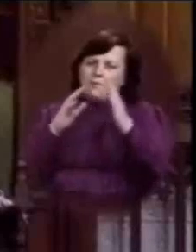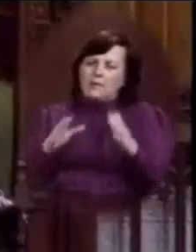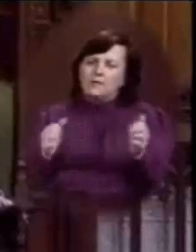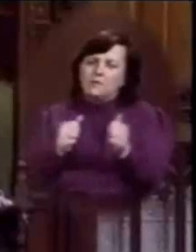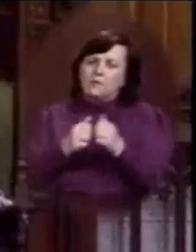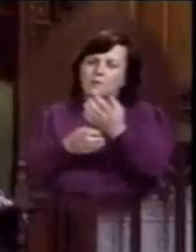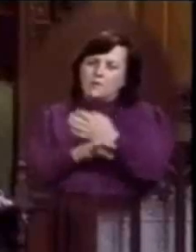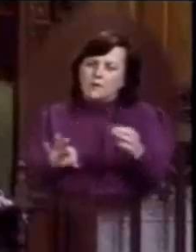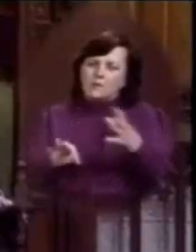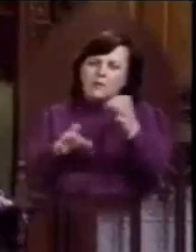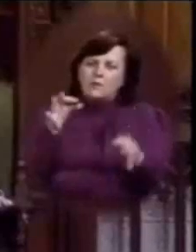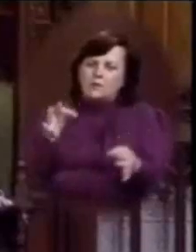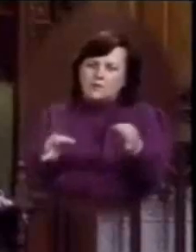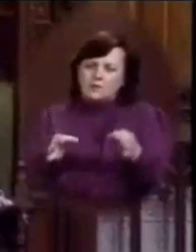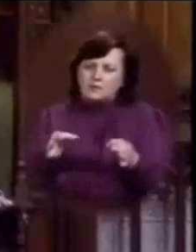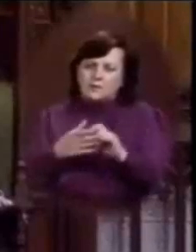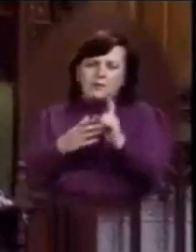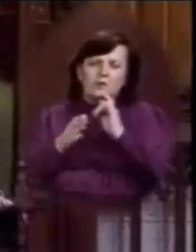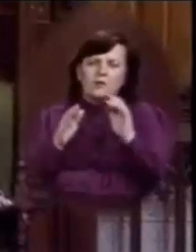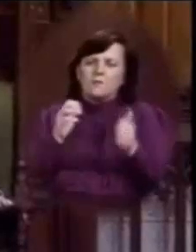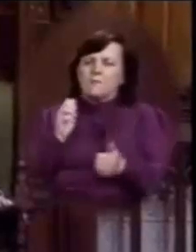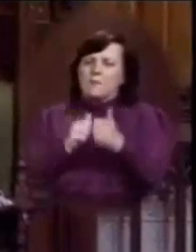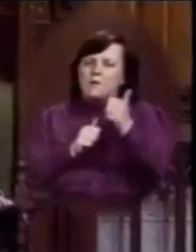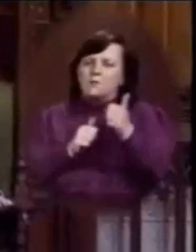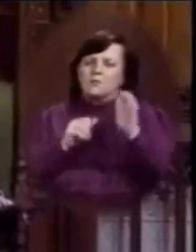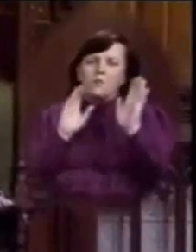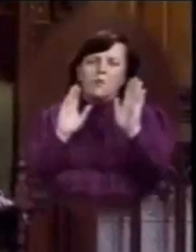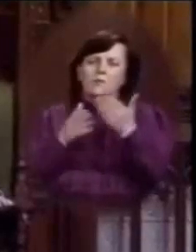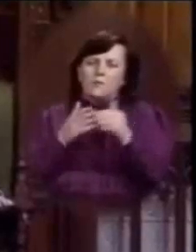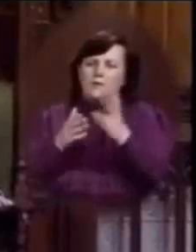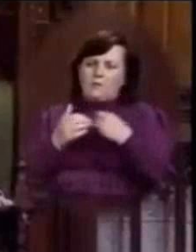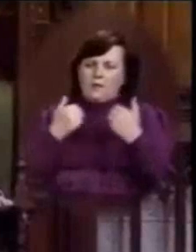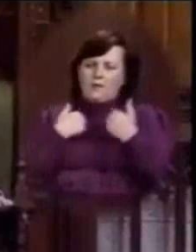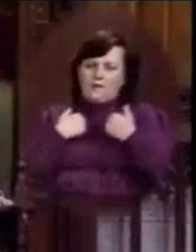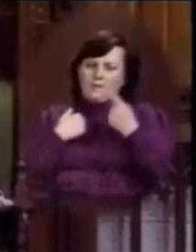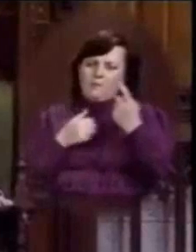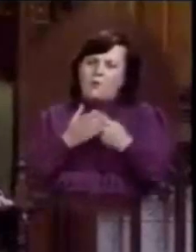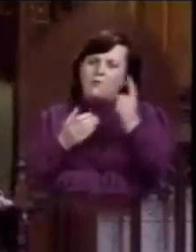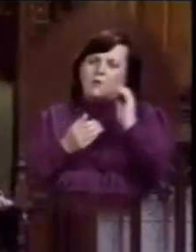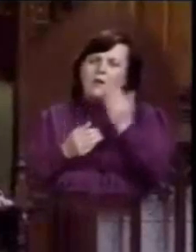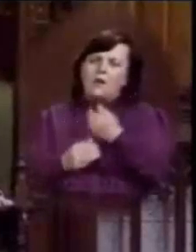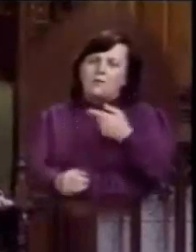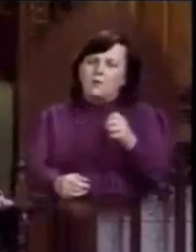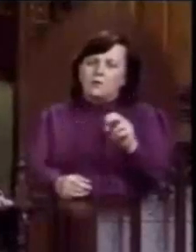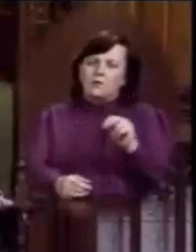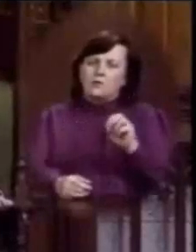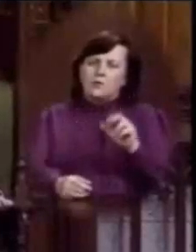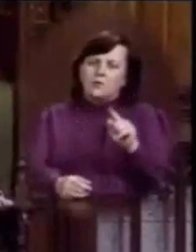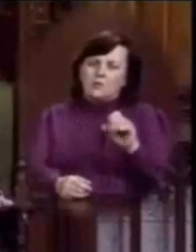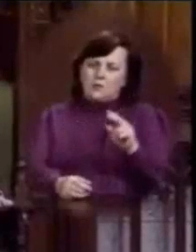freedom and justice is the most precious thing we have, both for our generation and for our